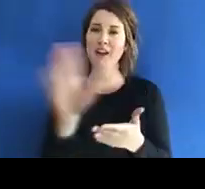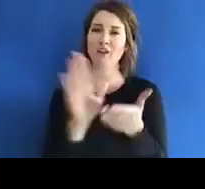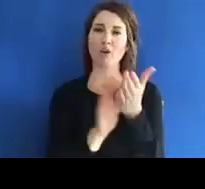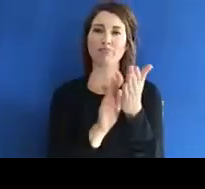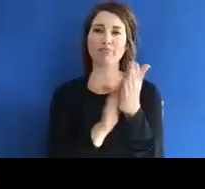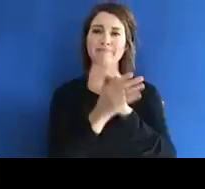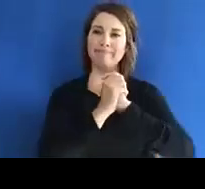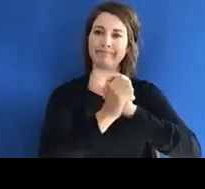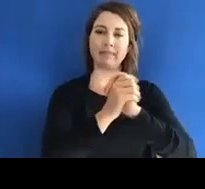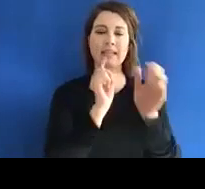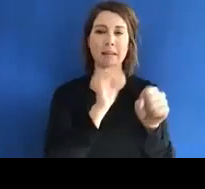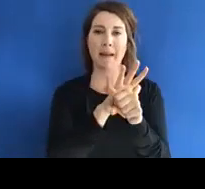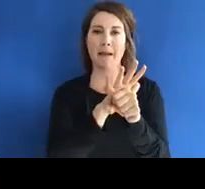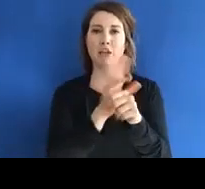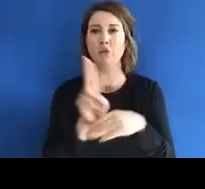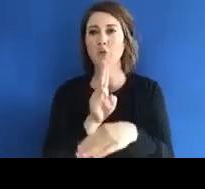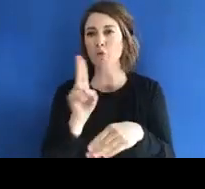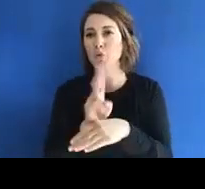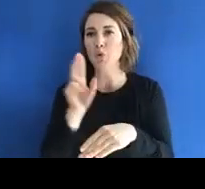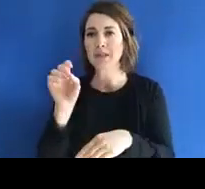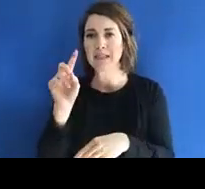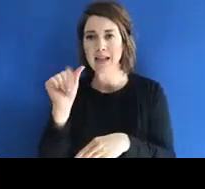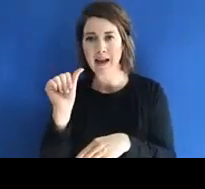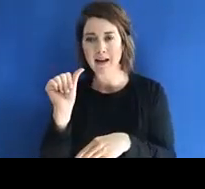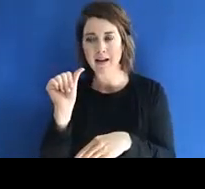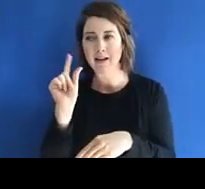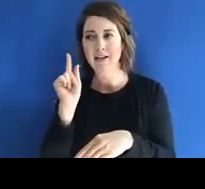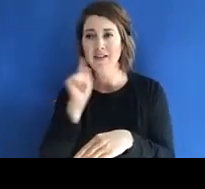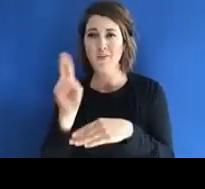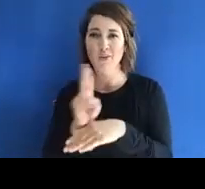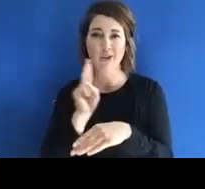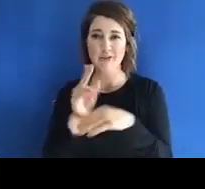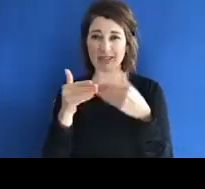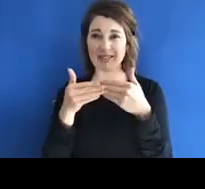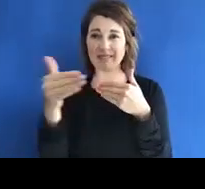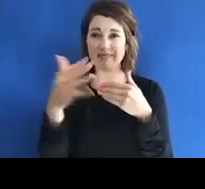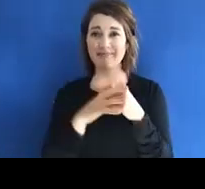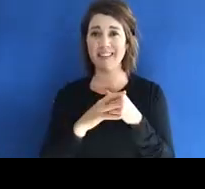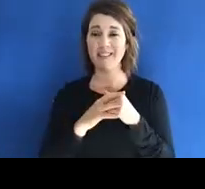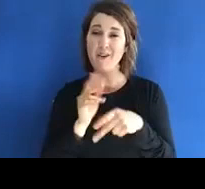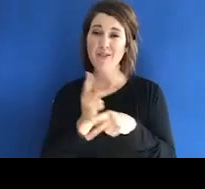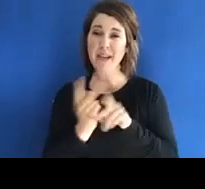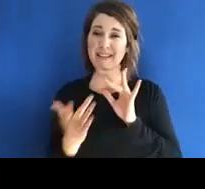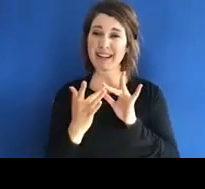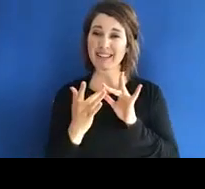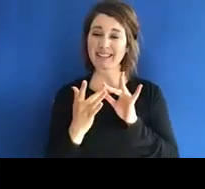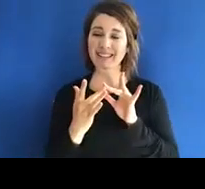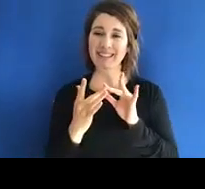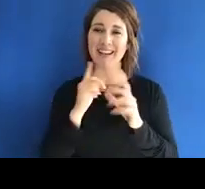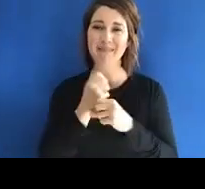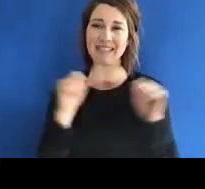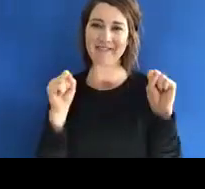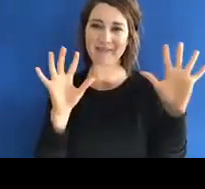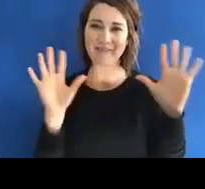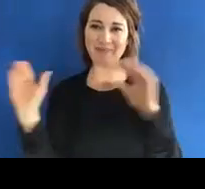data to improve the programs we are collectively carrying out. keep in touch and be well. Thank you.